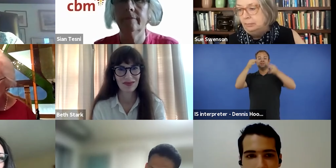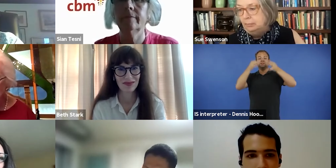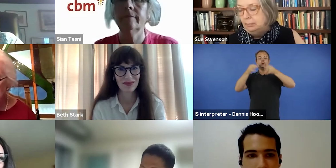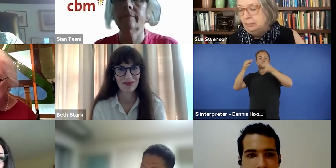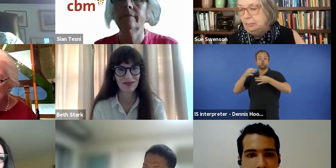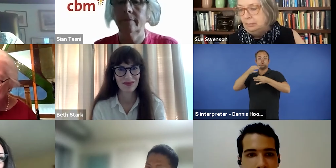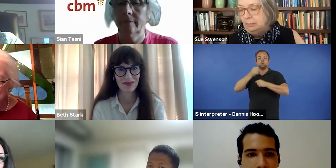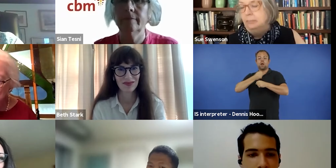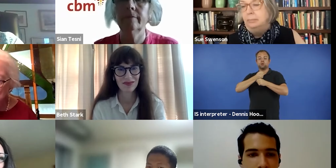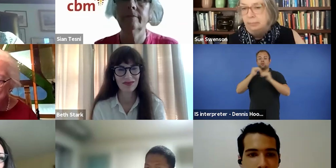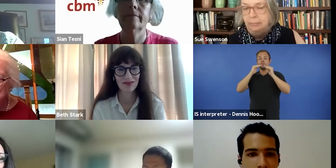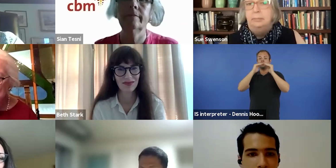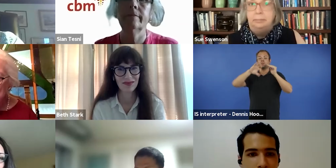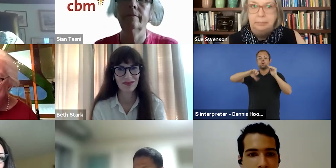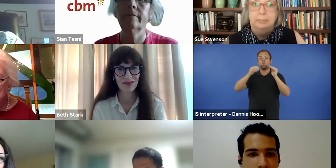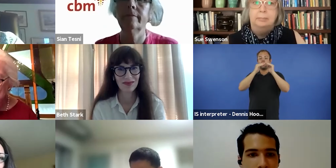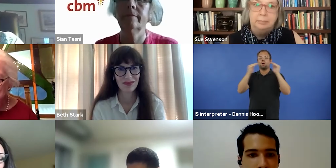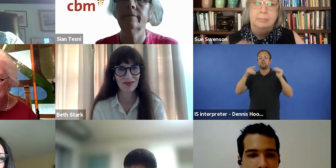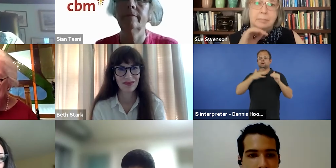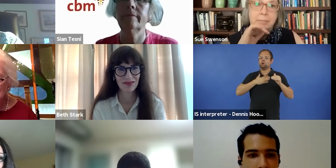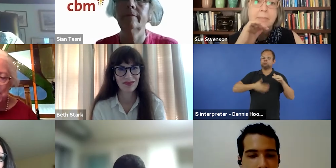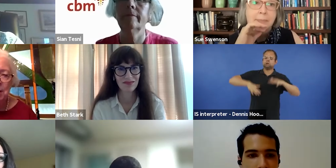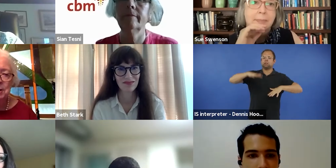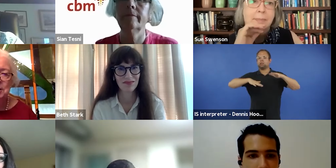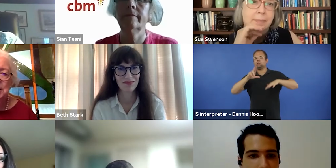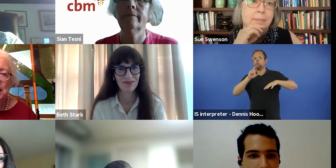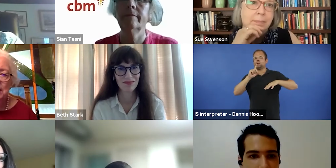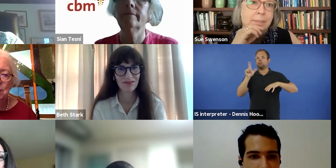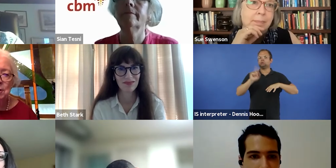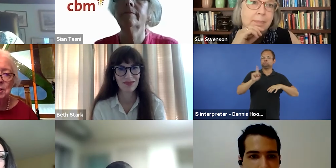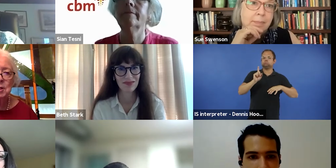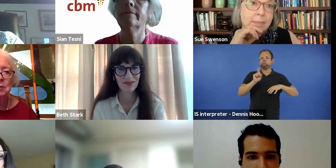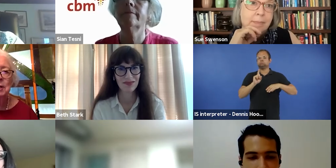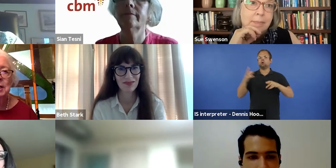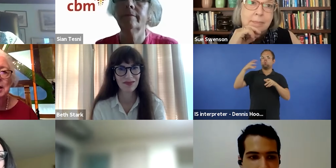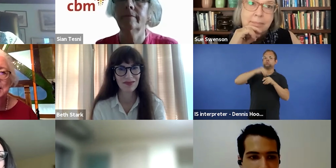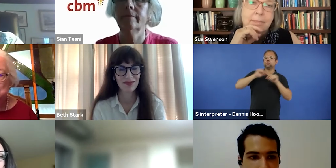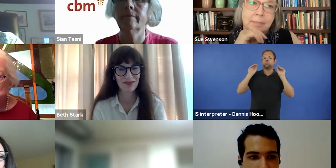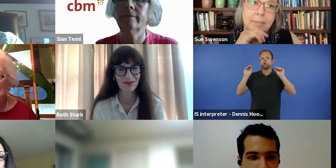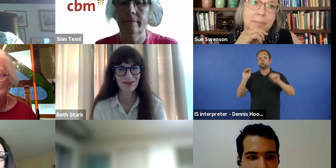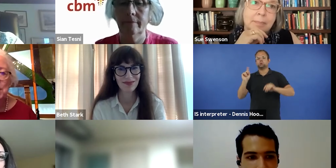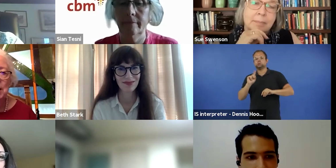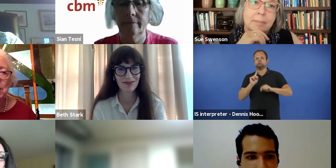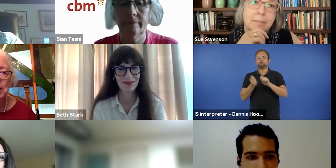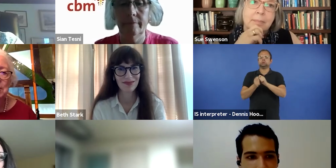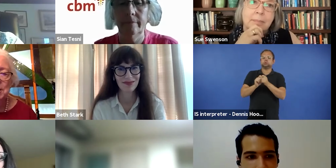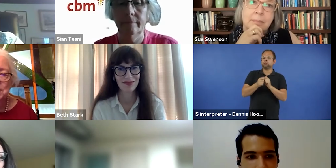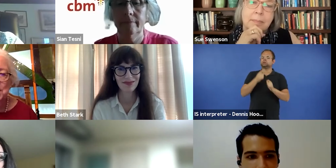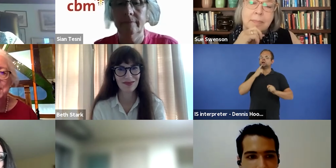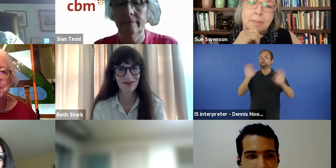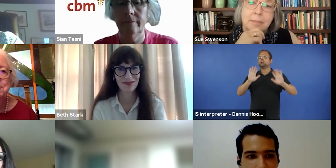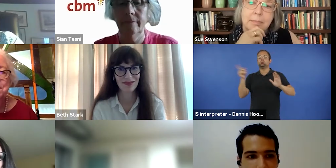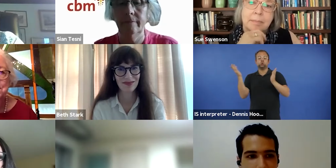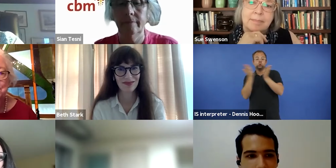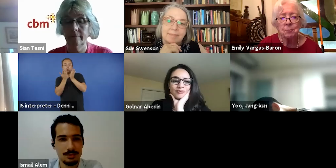from the schools, the teachers, the parents, and of course the children. So that would be a quick